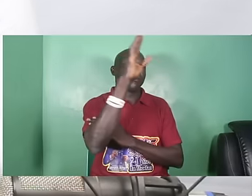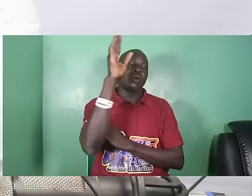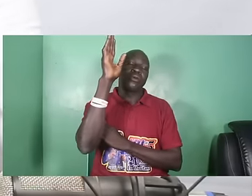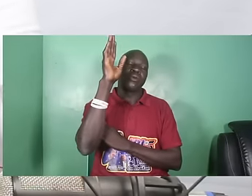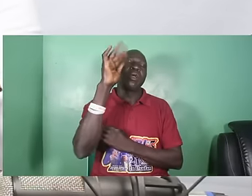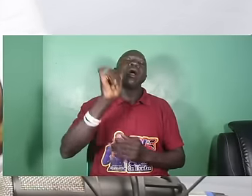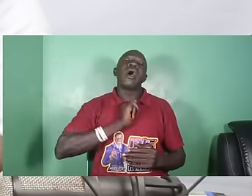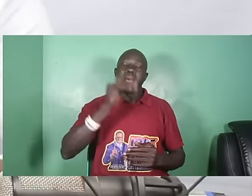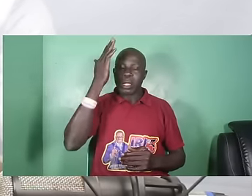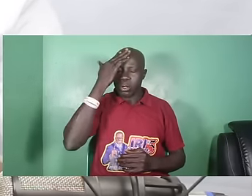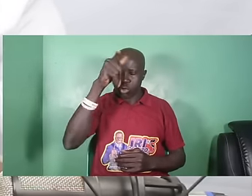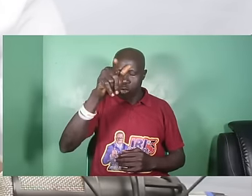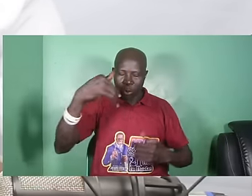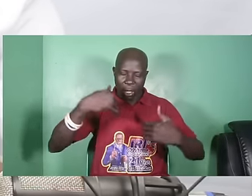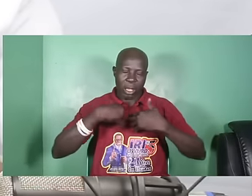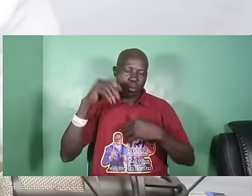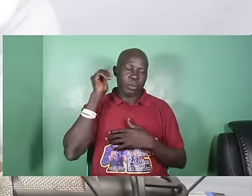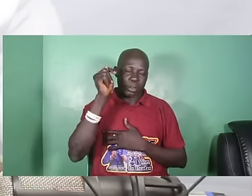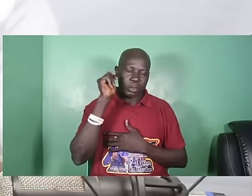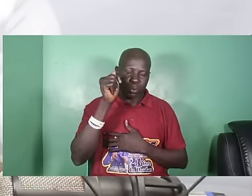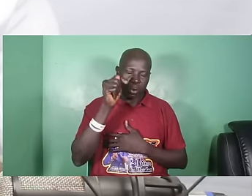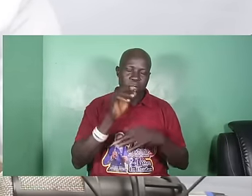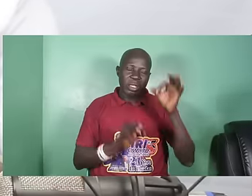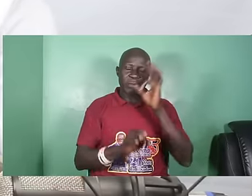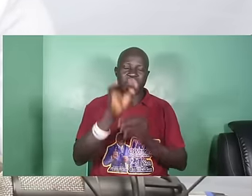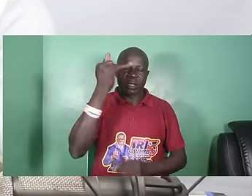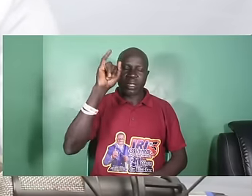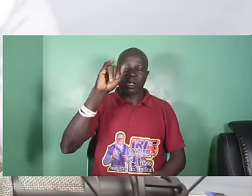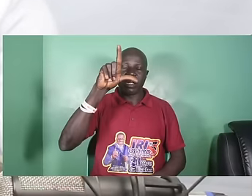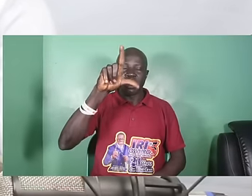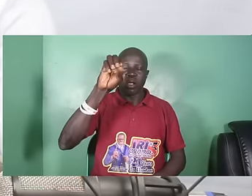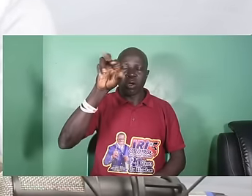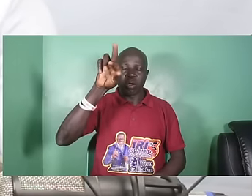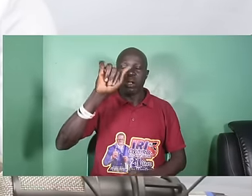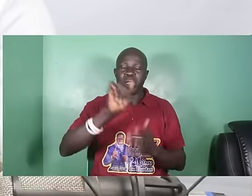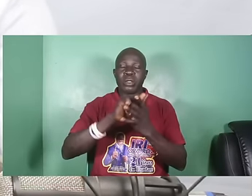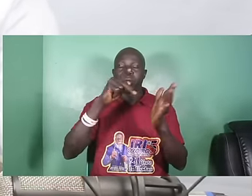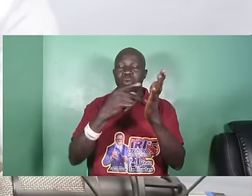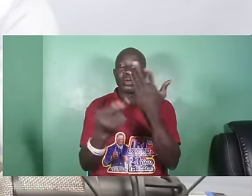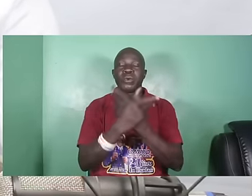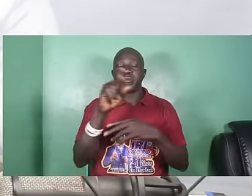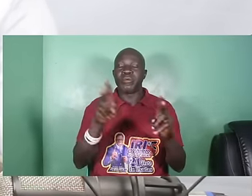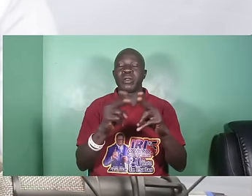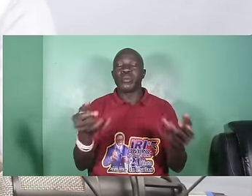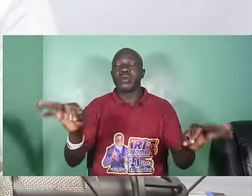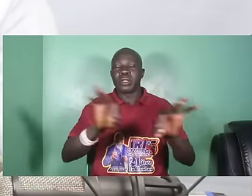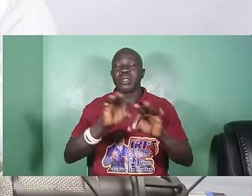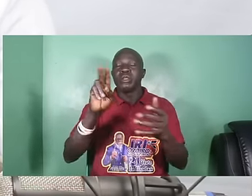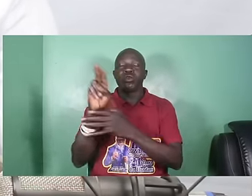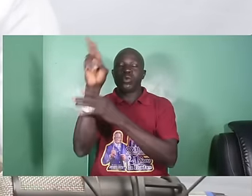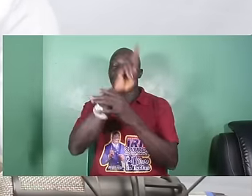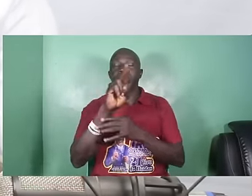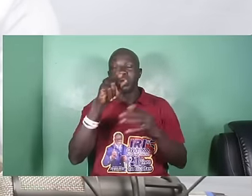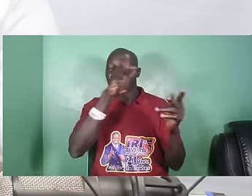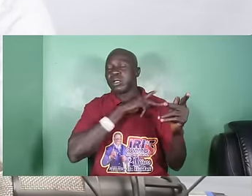God. Mama pe wa ne testimony. Amen. Testimony. If any lorry, program on this so this program is very important. United Kingdom,